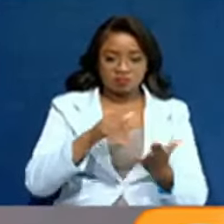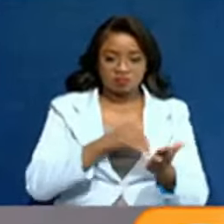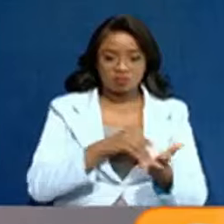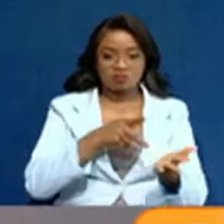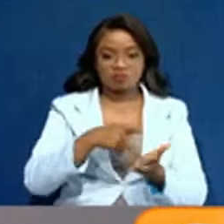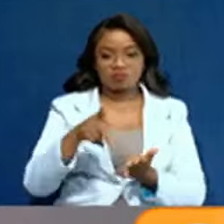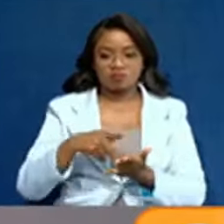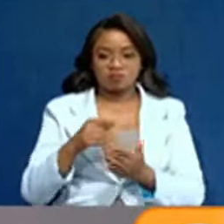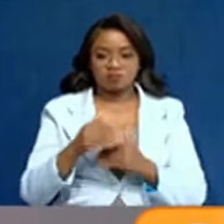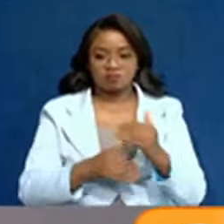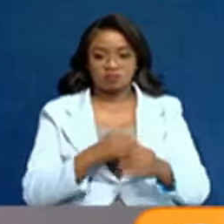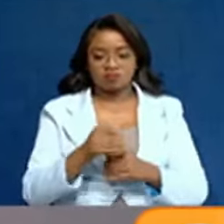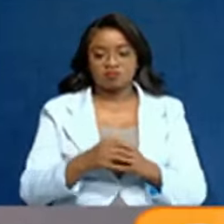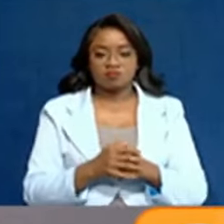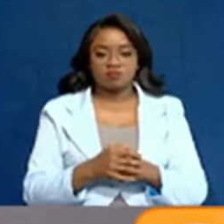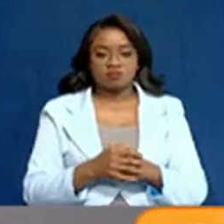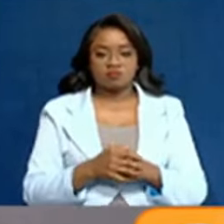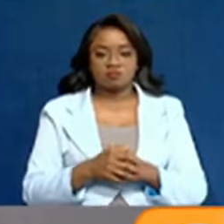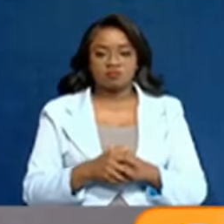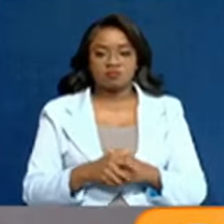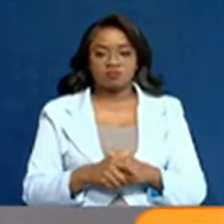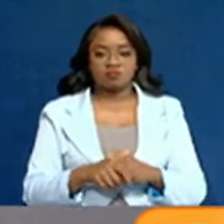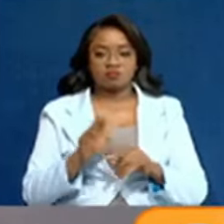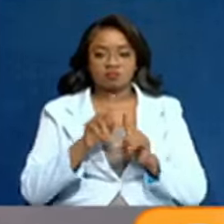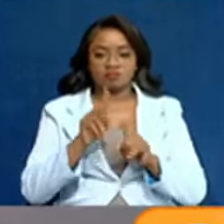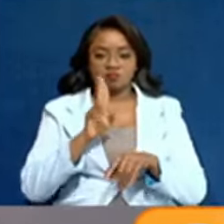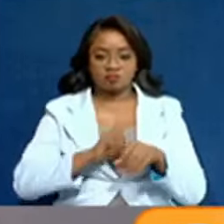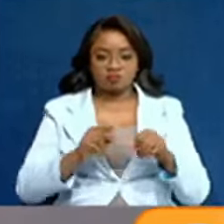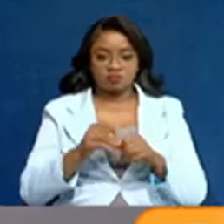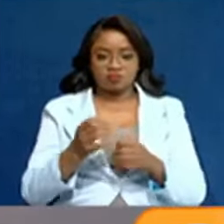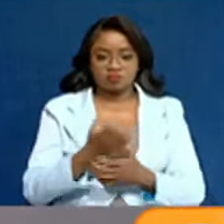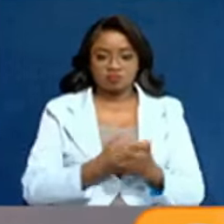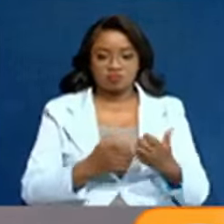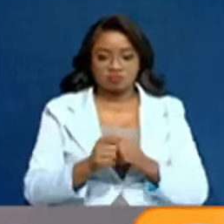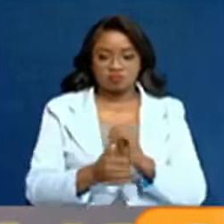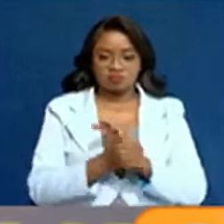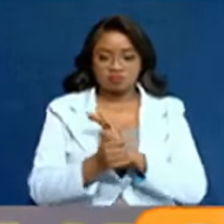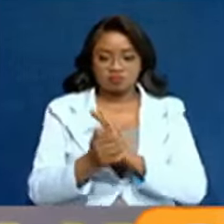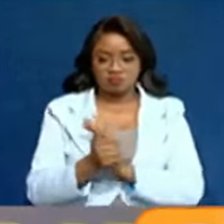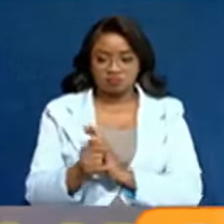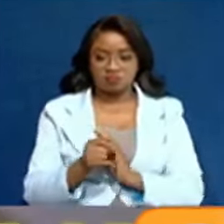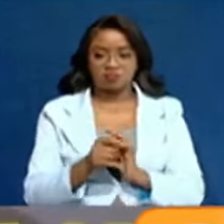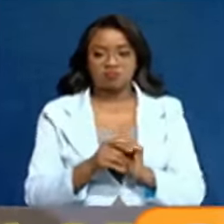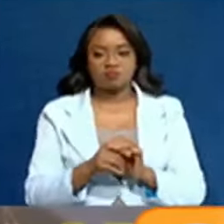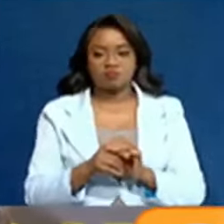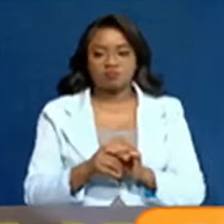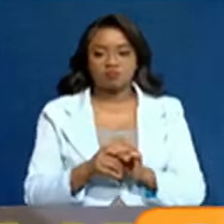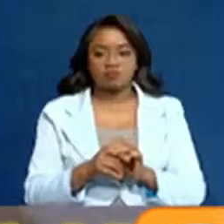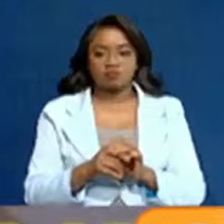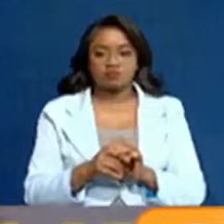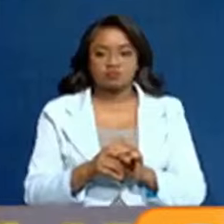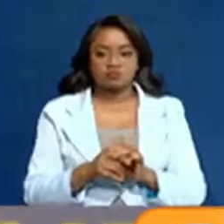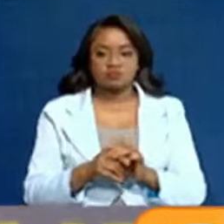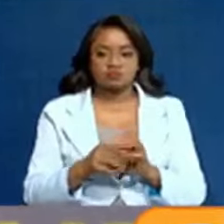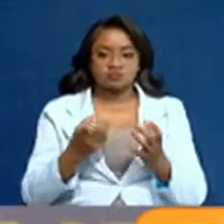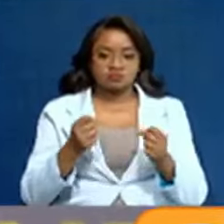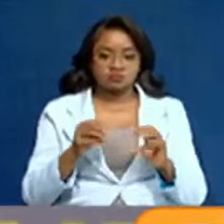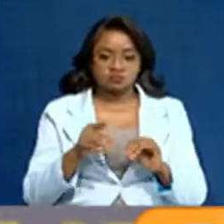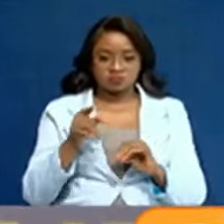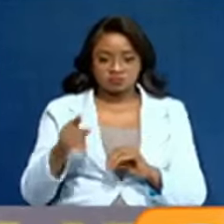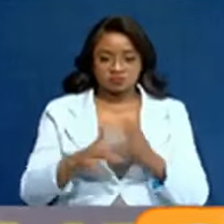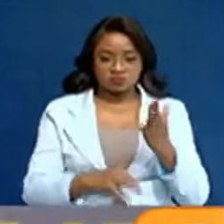branch for common use items, leverage economies of scale, framework agreements. This digitization, Your